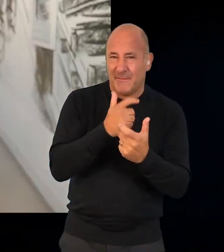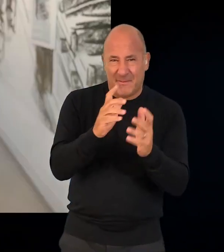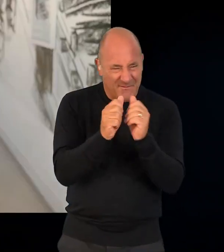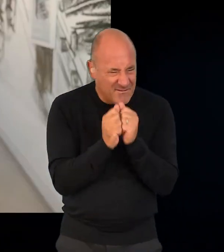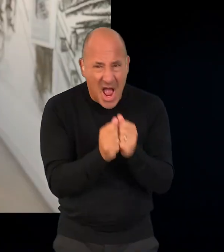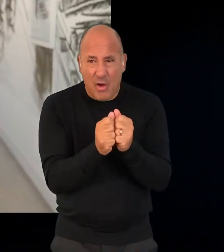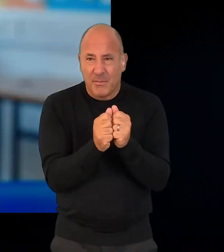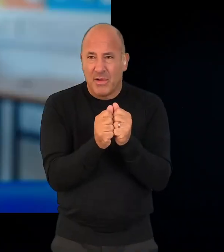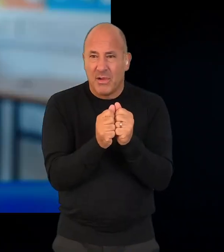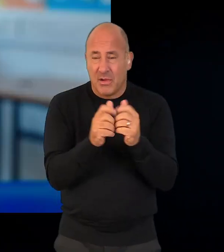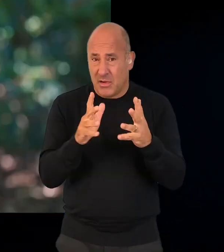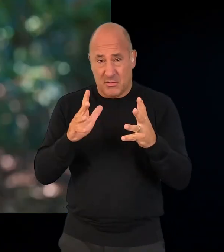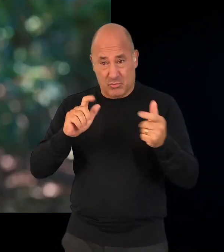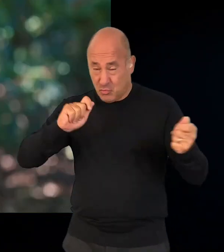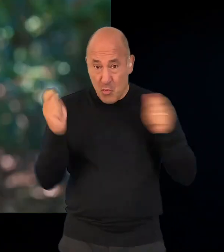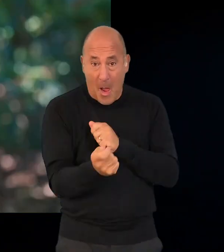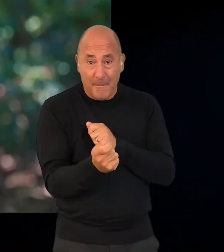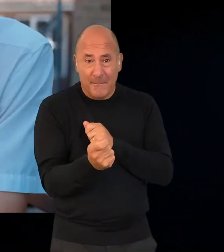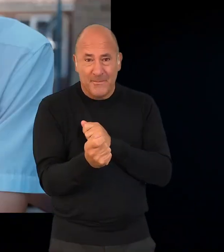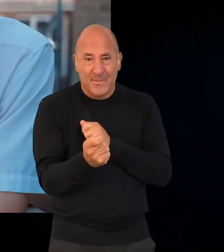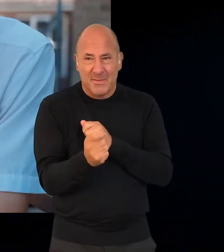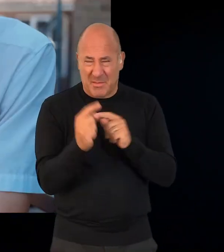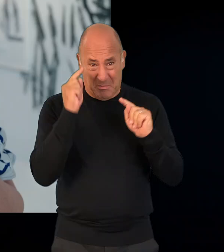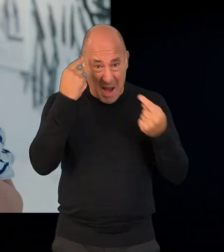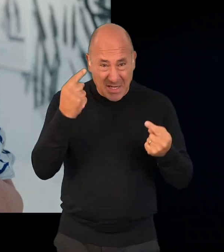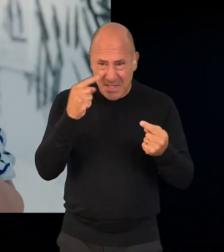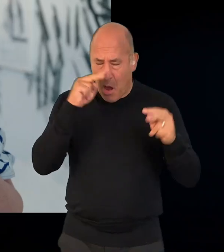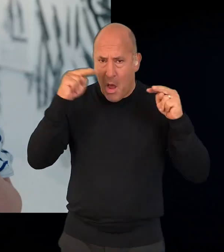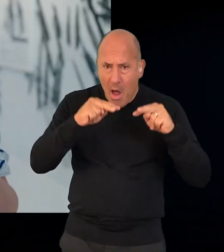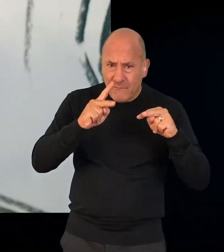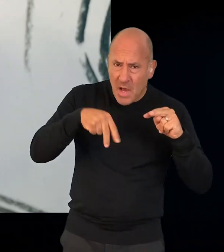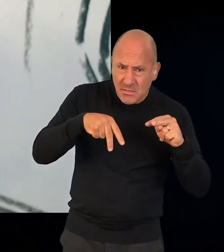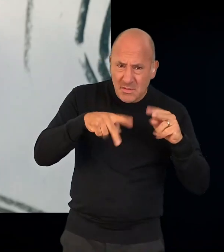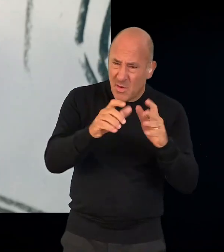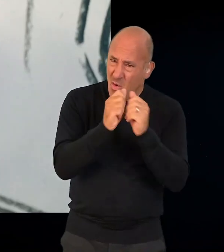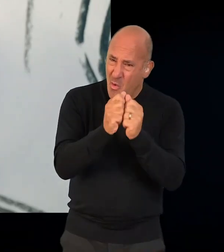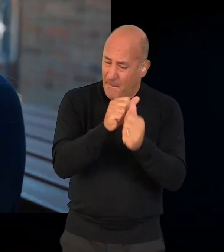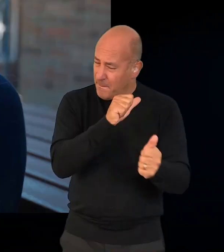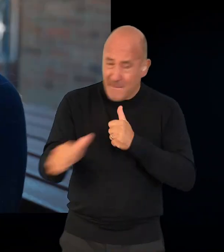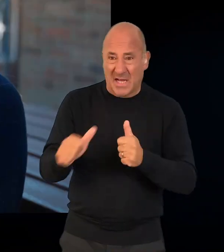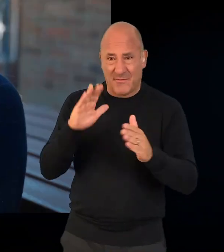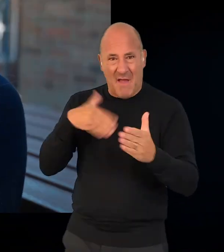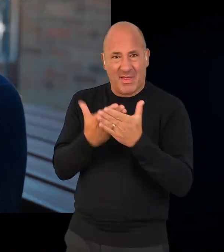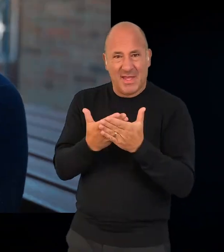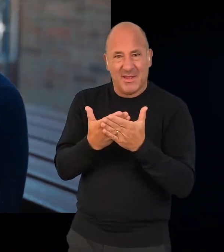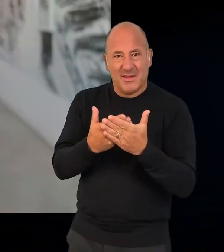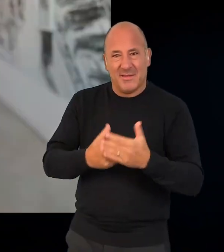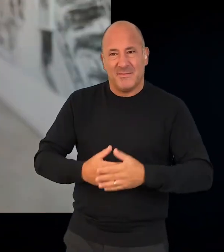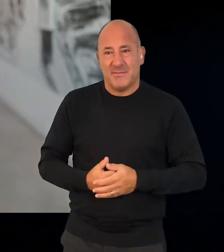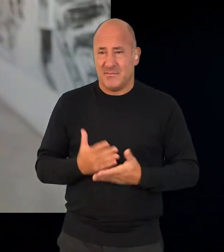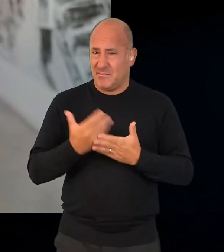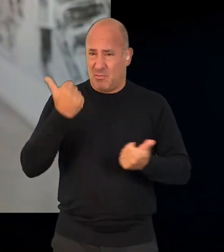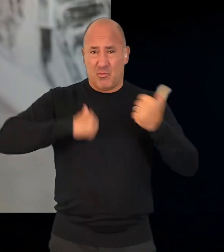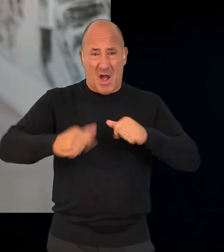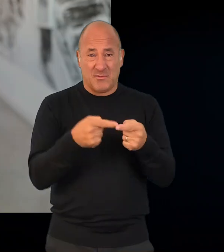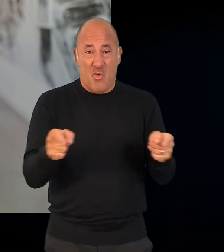funny, valuable, transformative, and a bit mad, and insightful, and validating. the best experience. I am